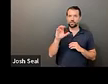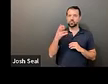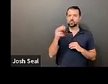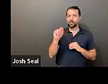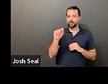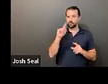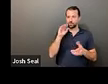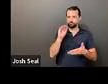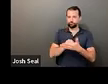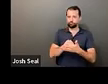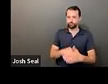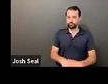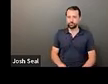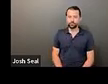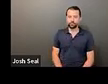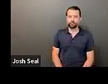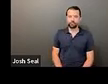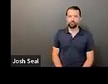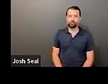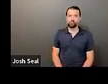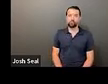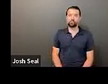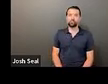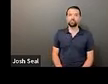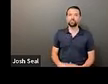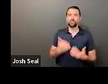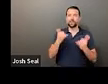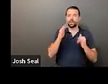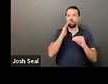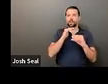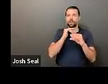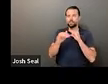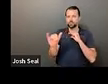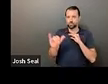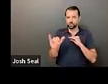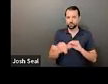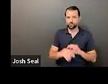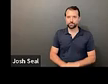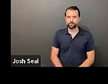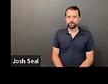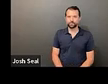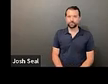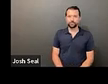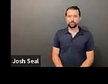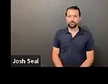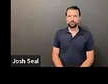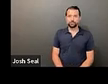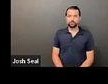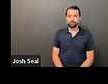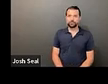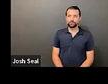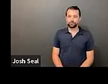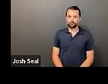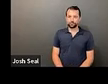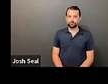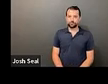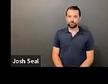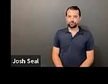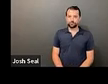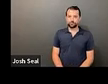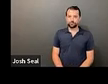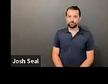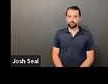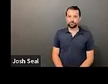that, and I will still send it with the email with the contact hour. Fantastic. So just the last little